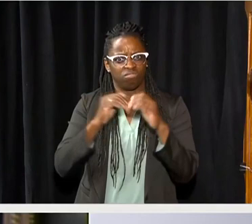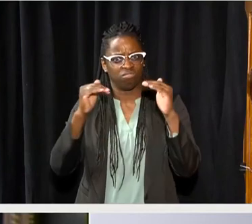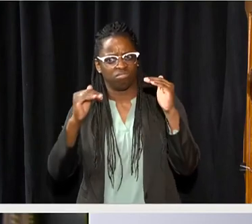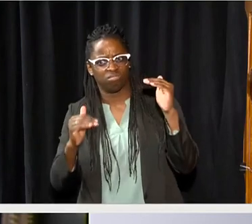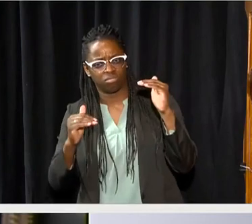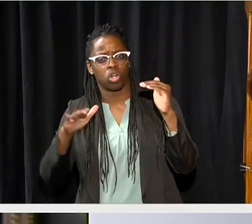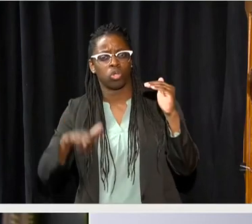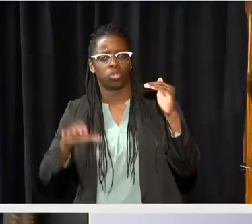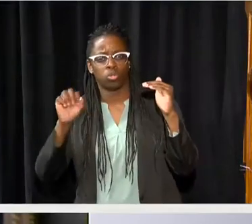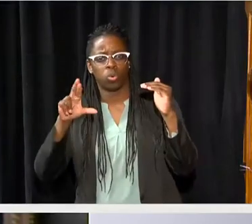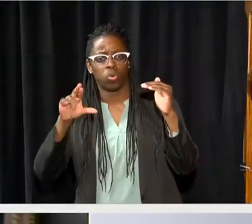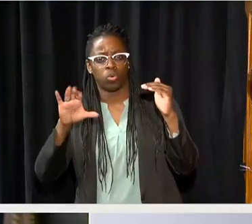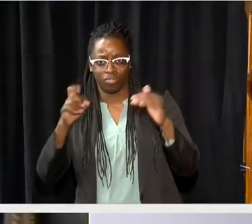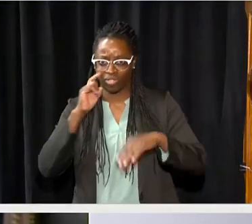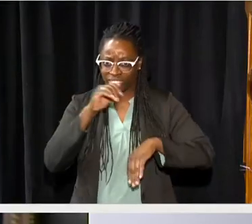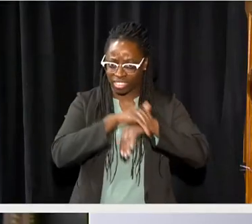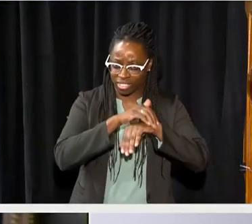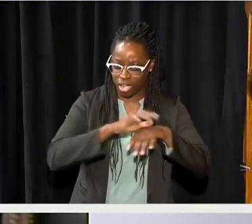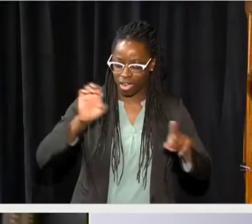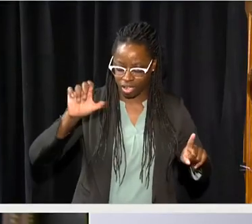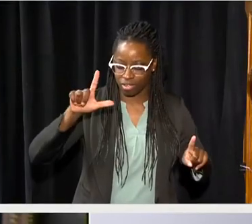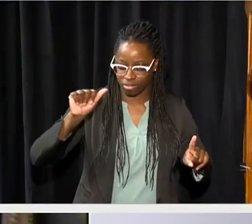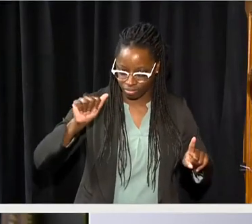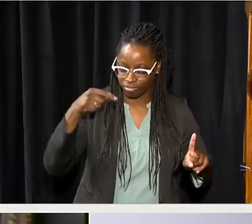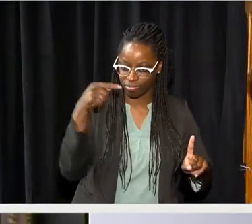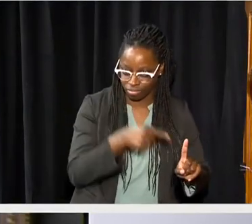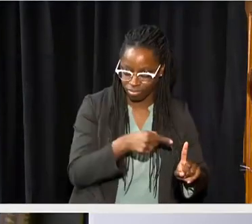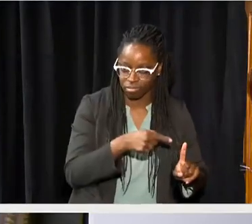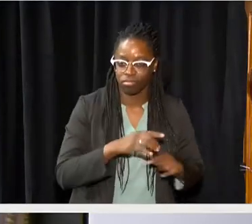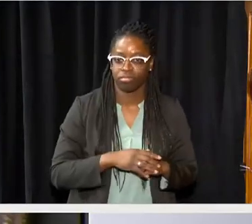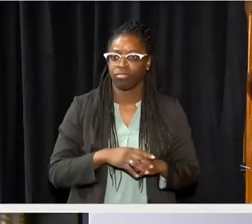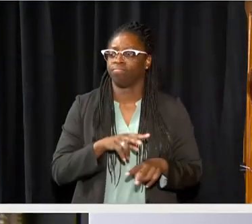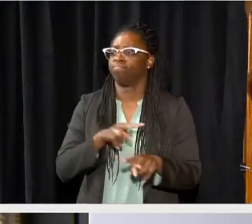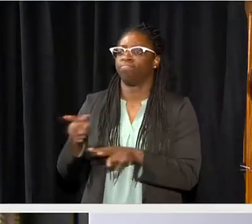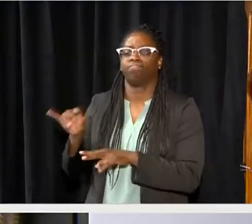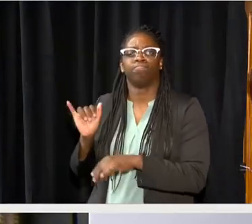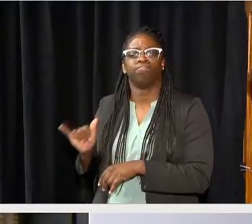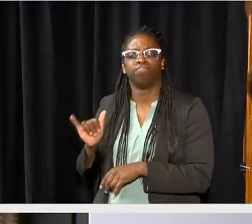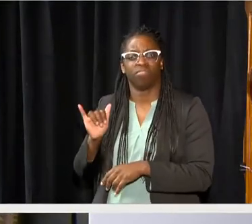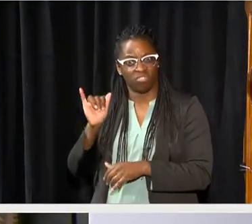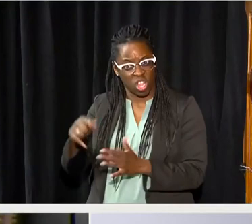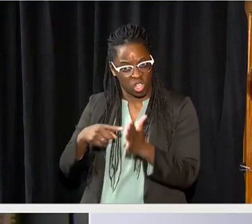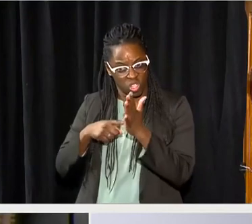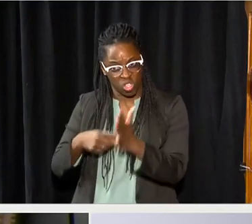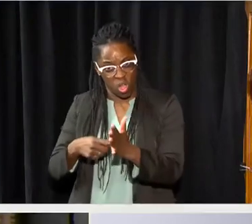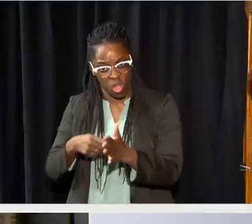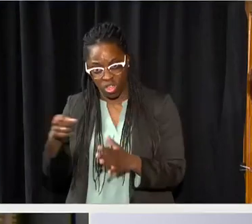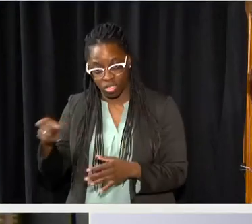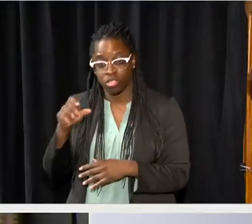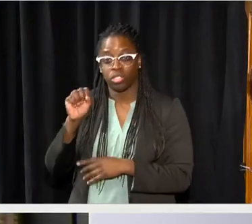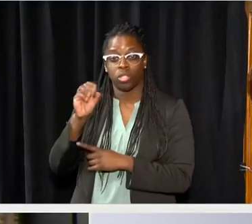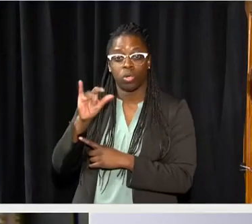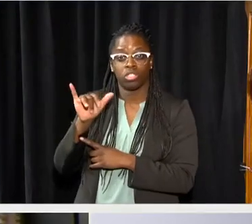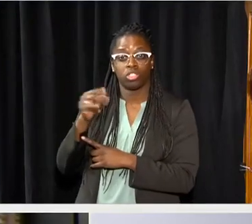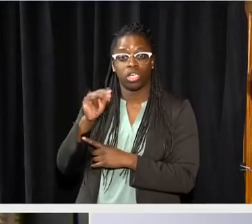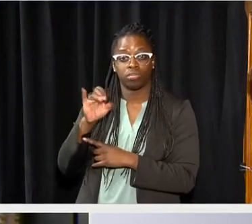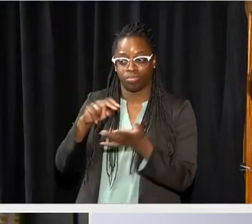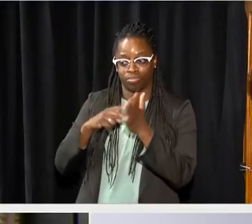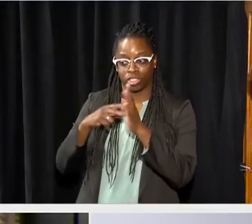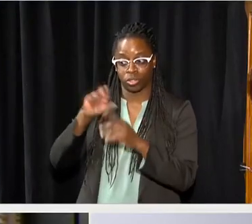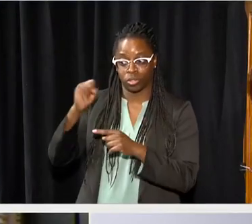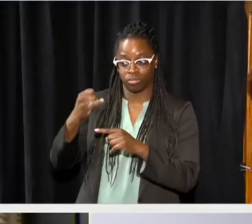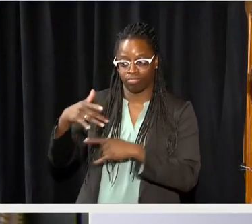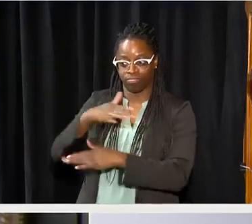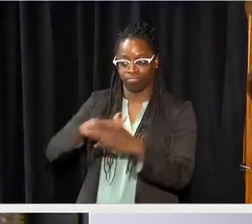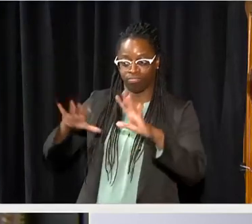in English language arts. That number reflects social inequities. It also reflects the fact that